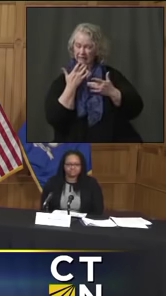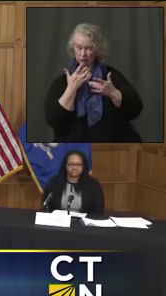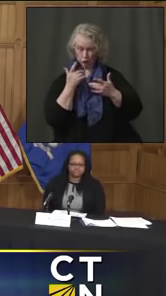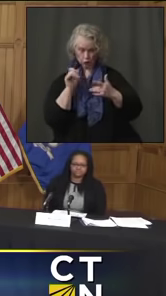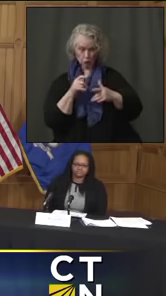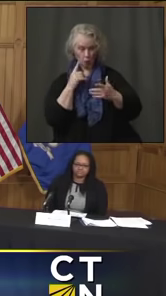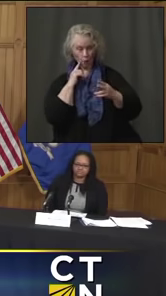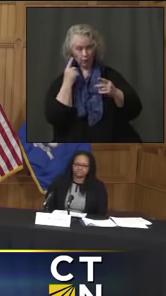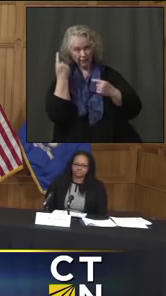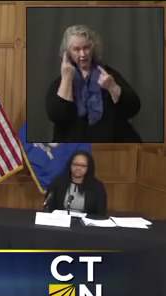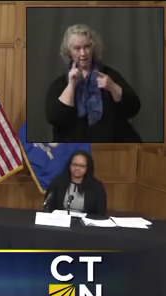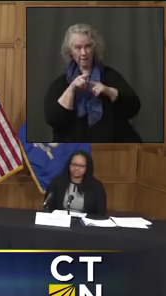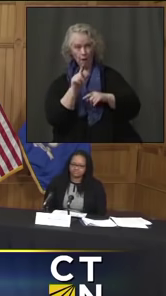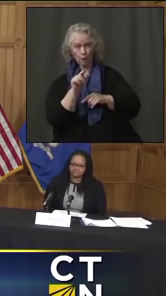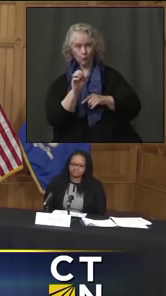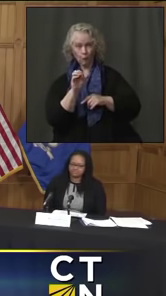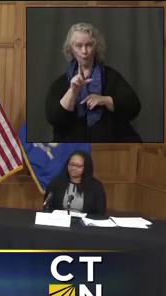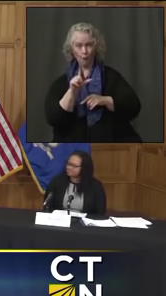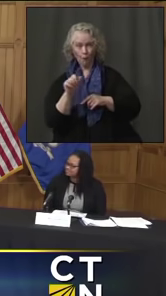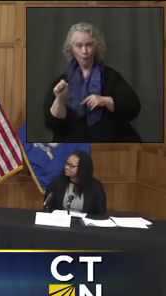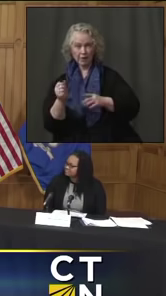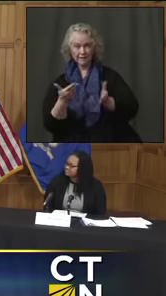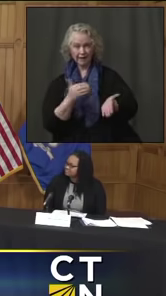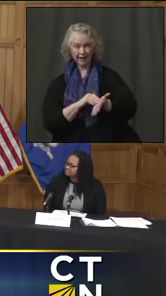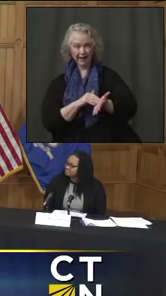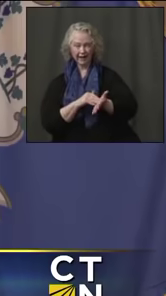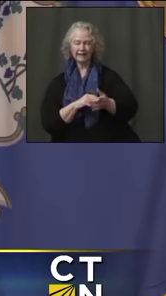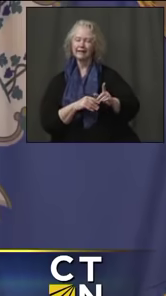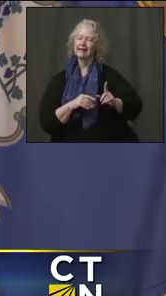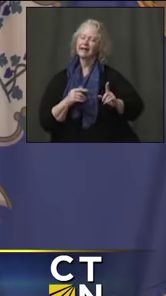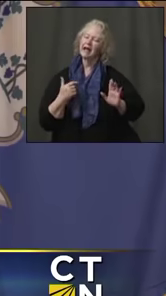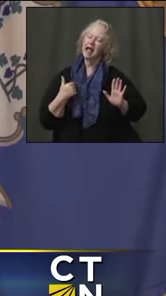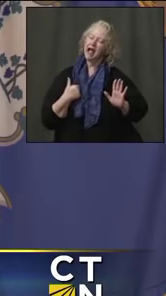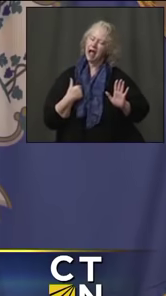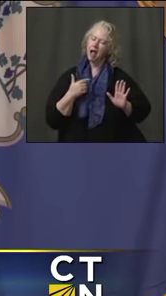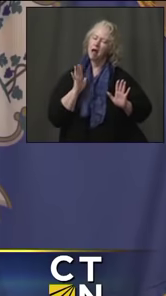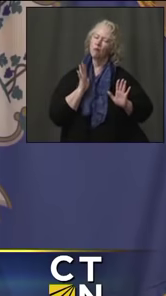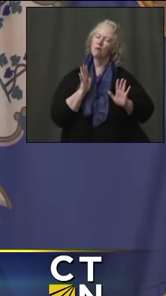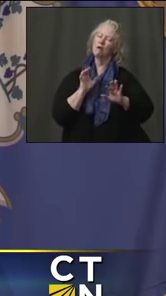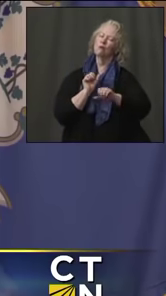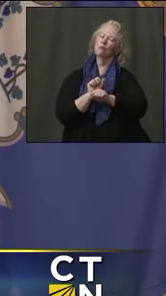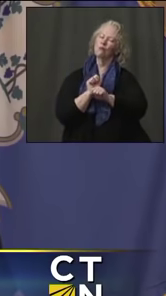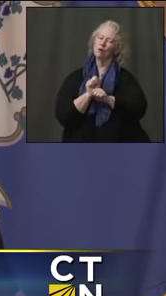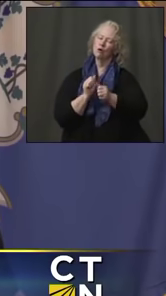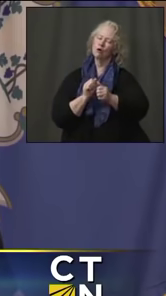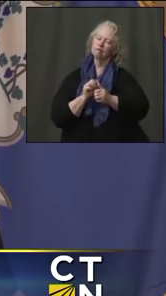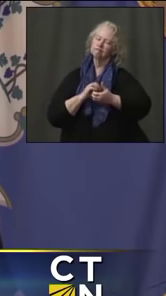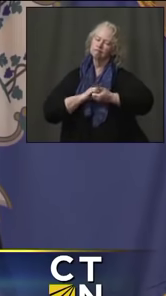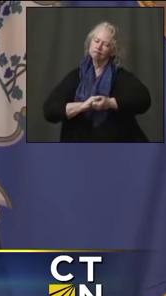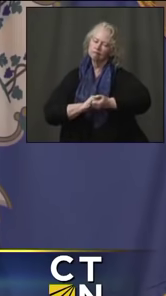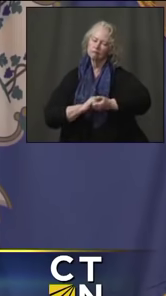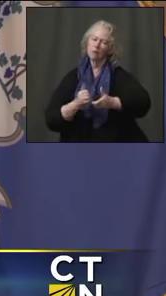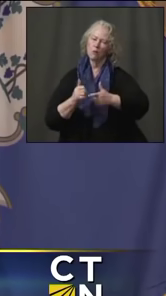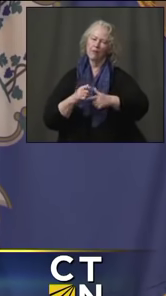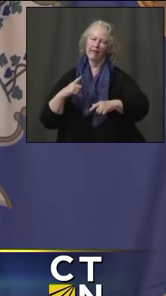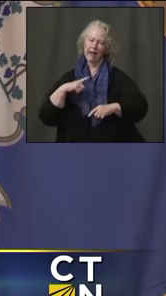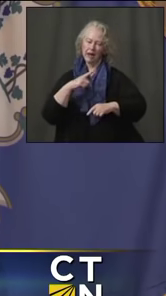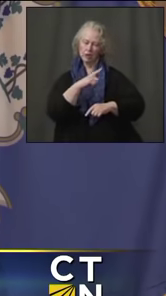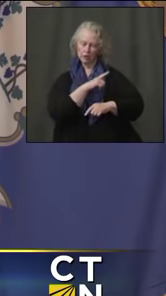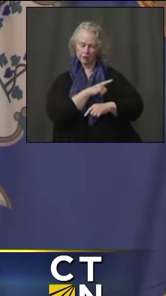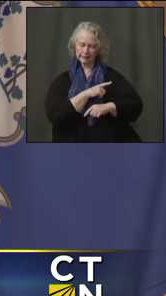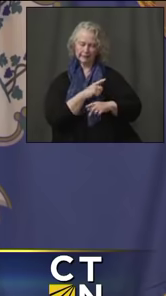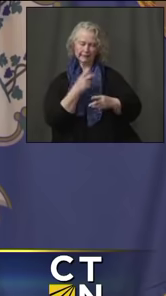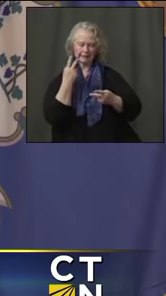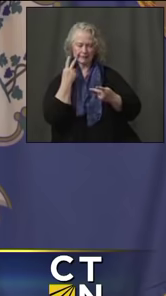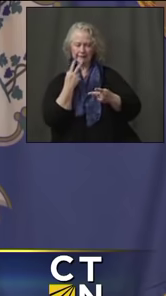discussion? I think I'm going to work collaboratively with the legislature to see what we can do about our